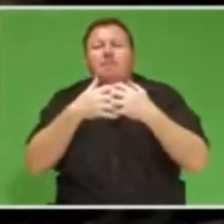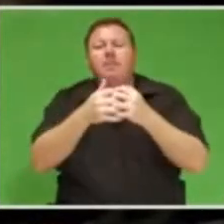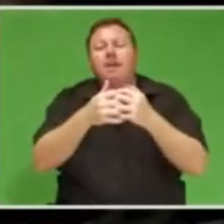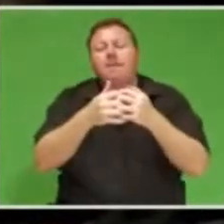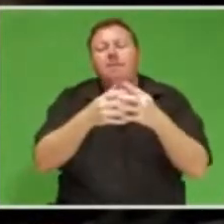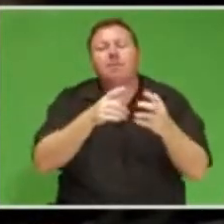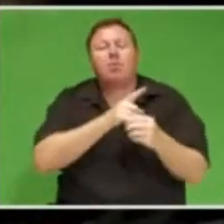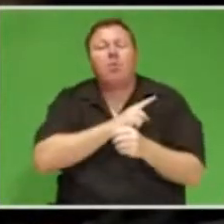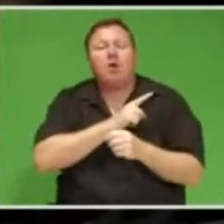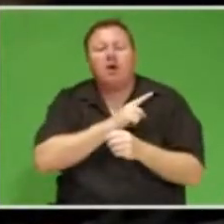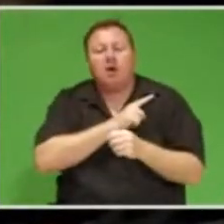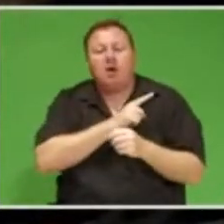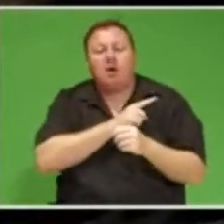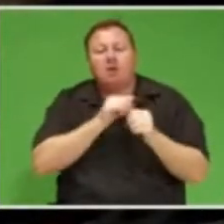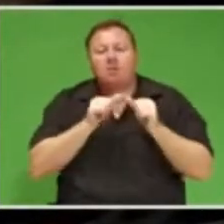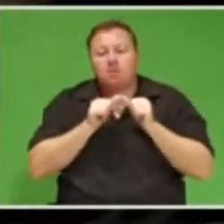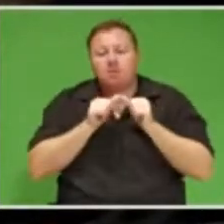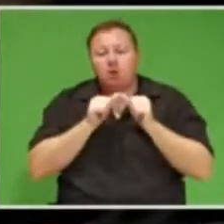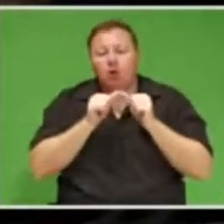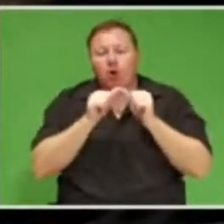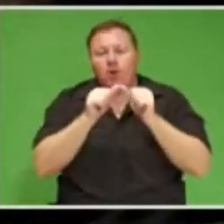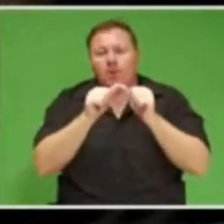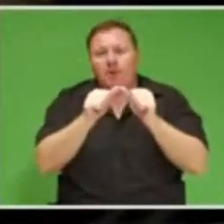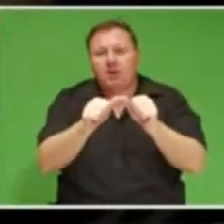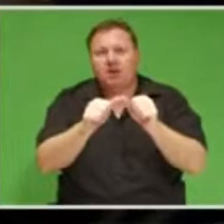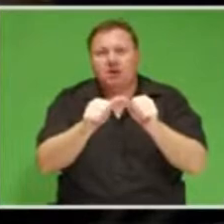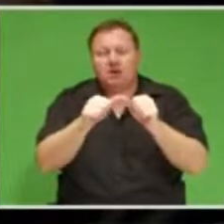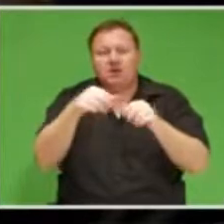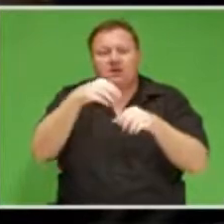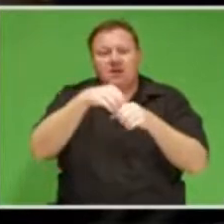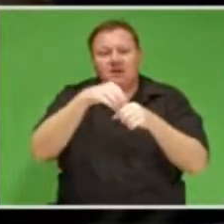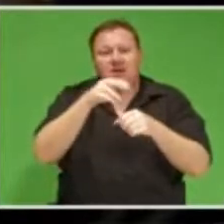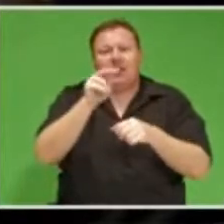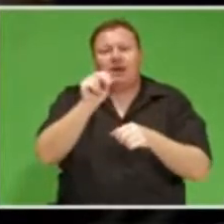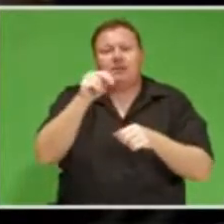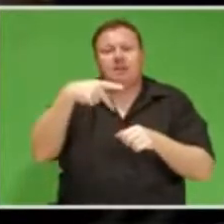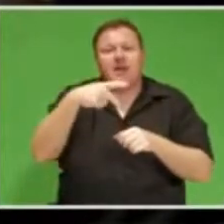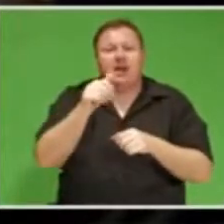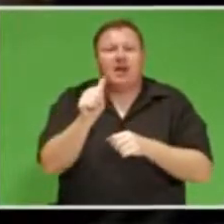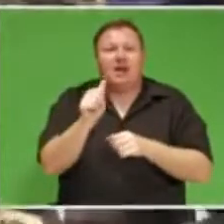a permanent entity within the NPA.